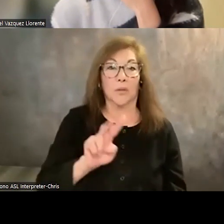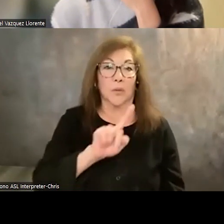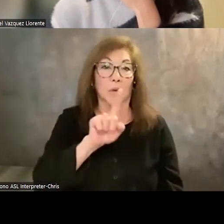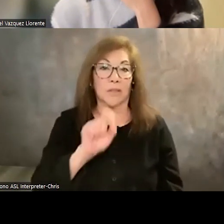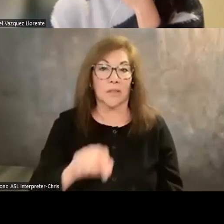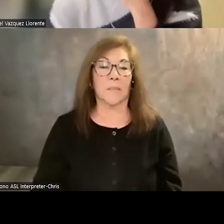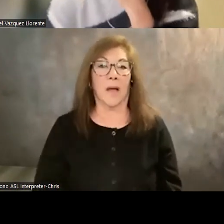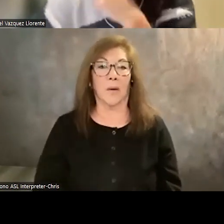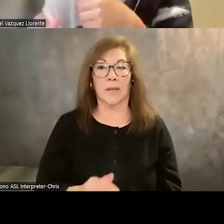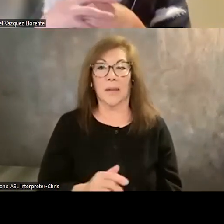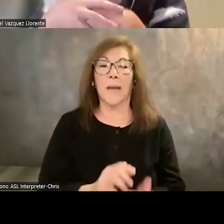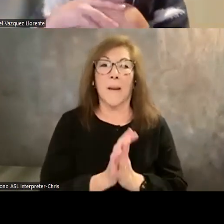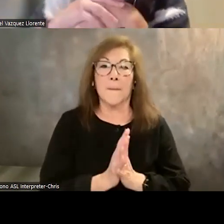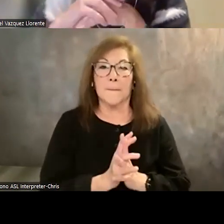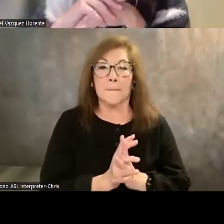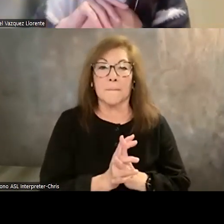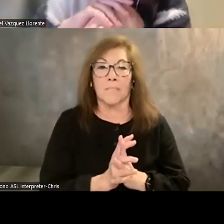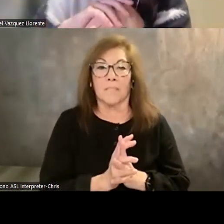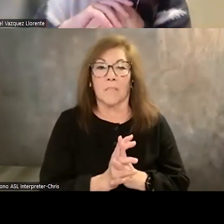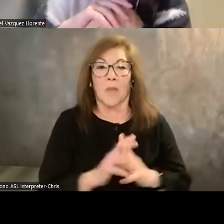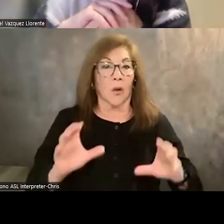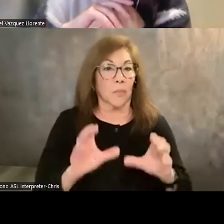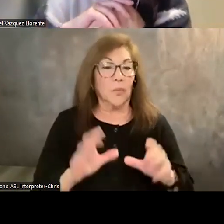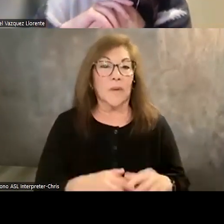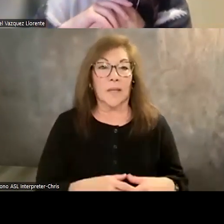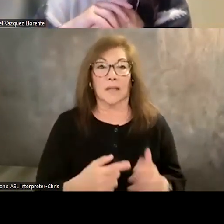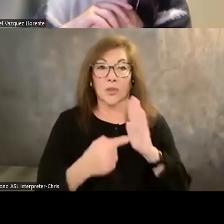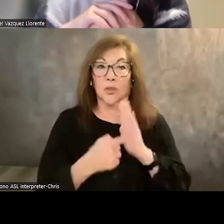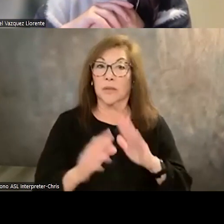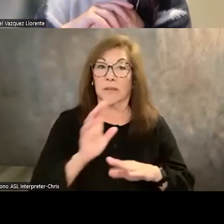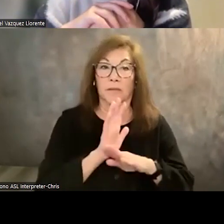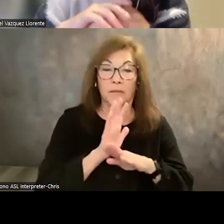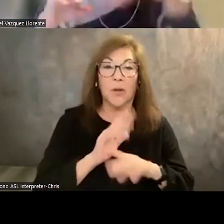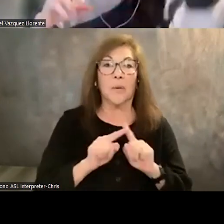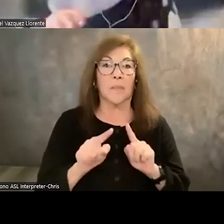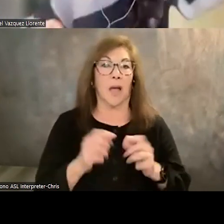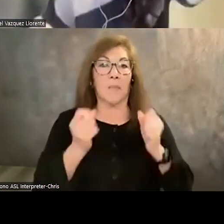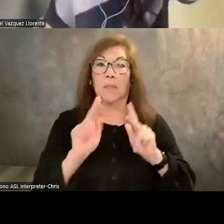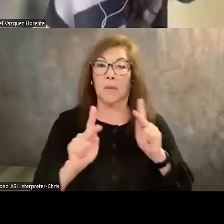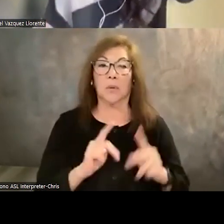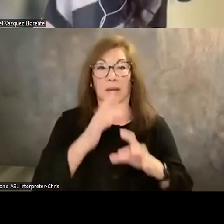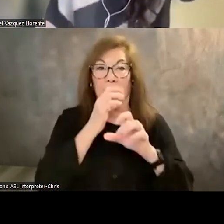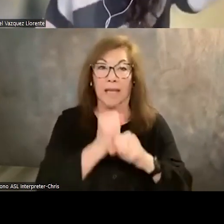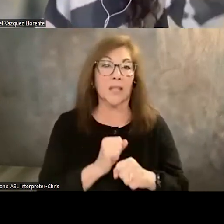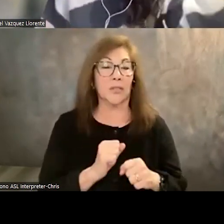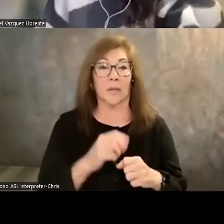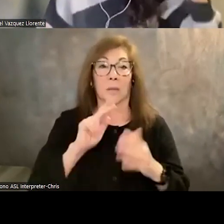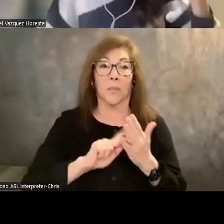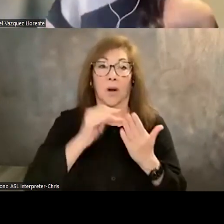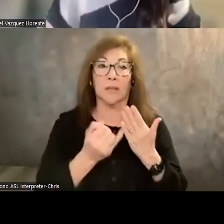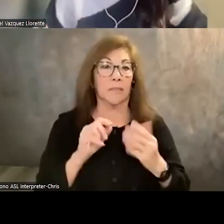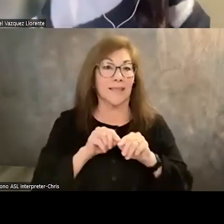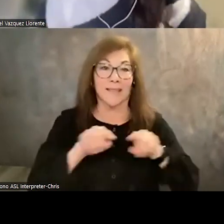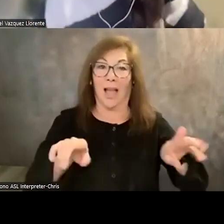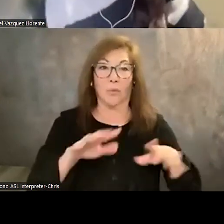mentioned the campaign that's associated with the film and how maybe people have been engaging, you know, with the project now that it's out in the world. But for the moment, at